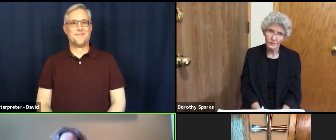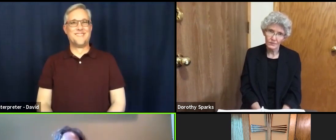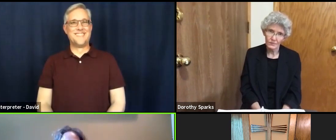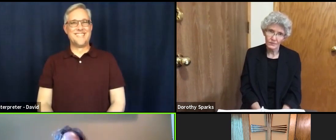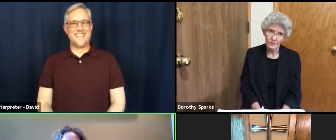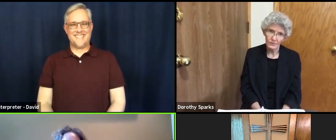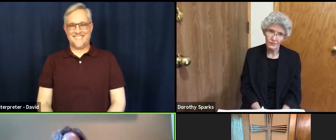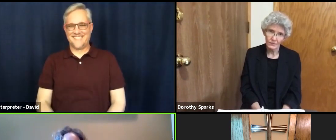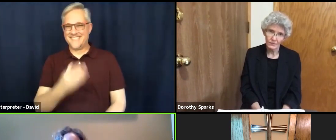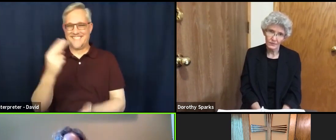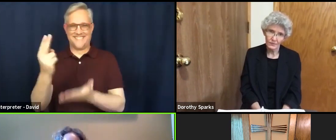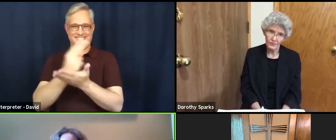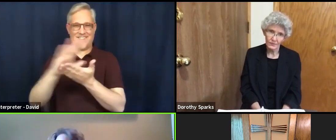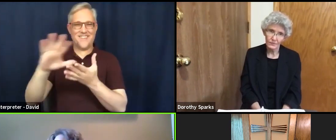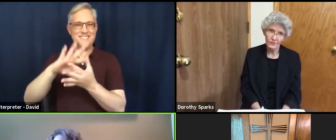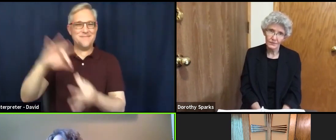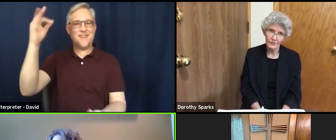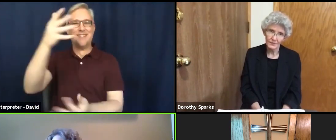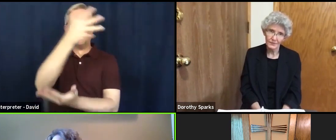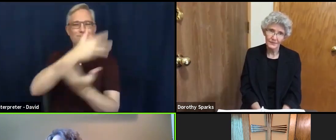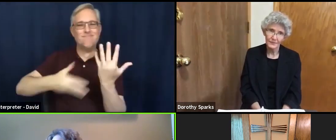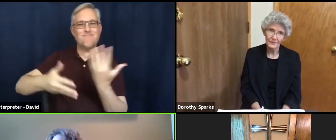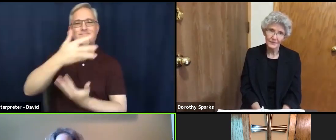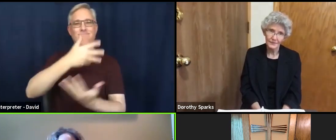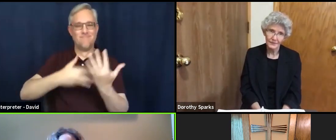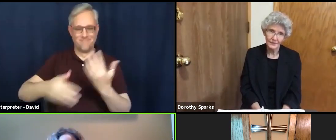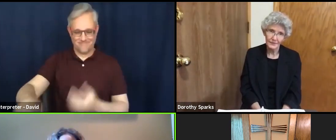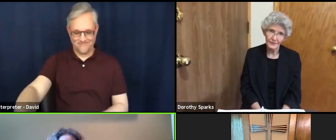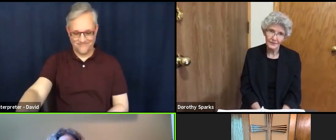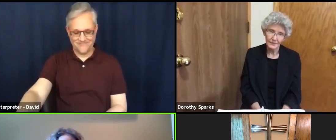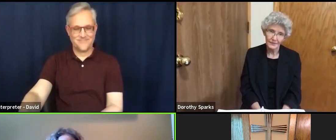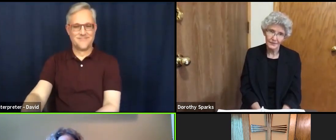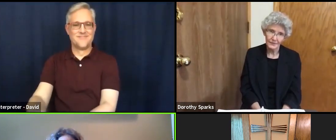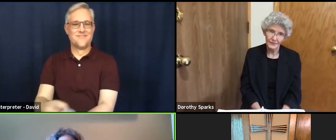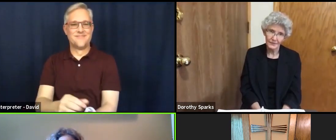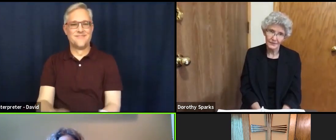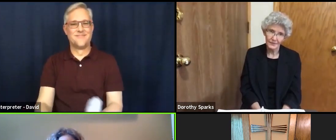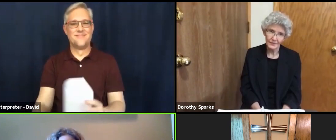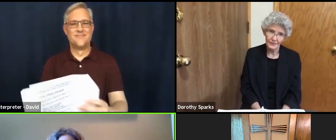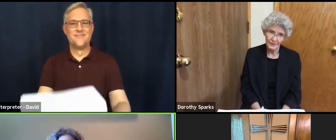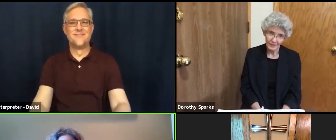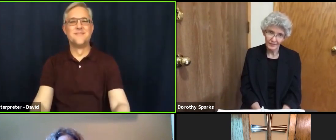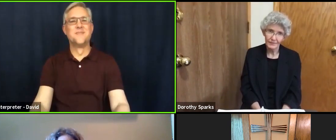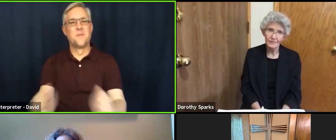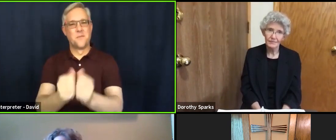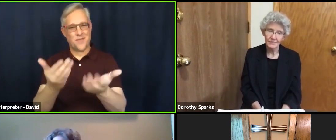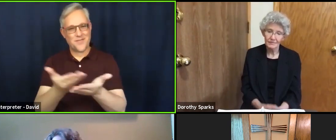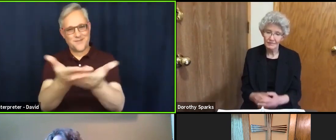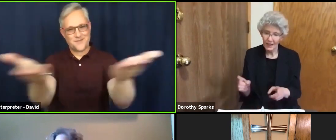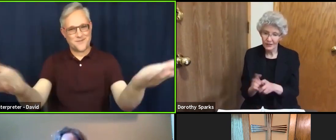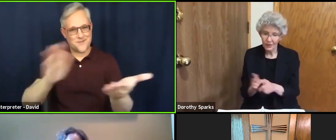and the communion of the Holy Spirit be with you all.